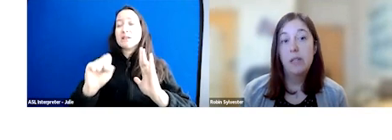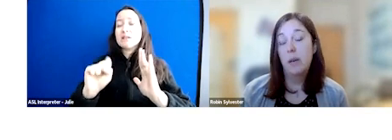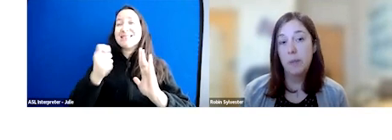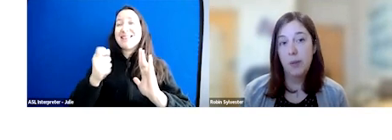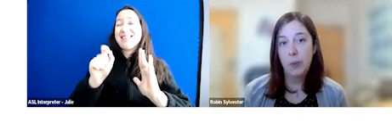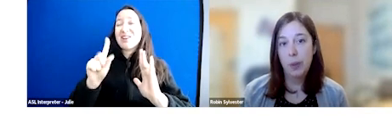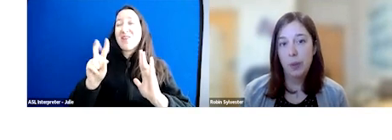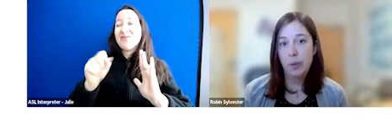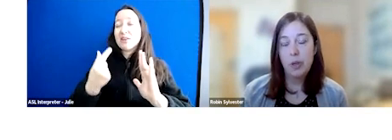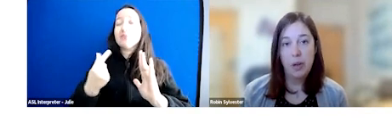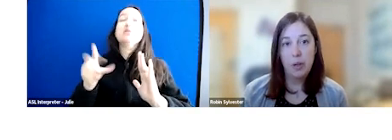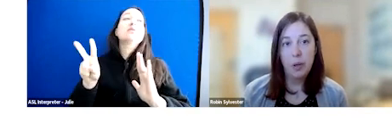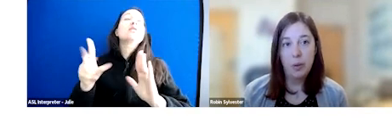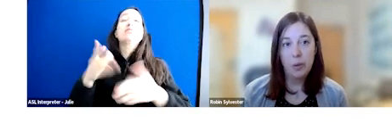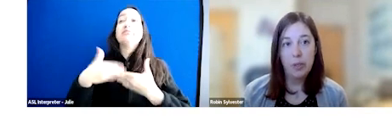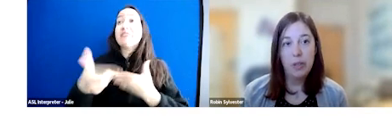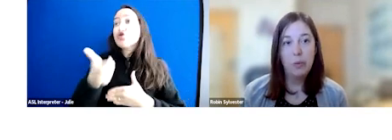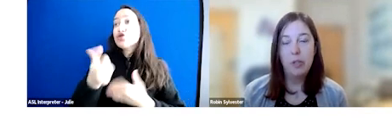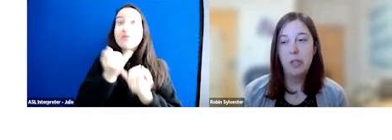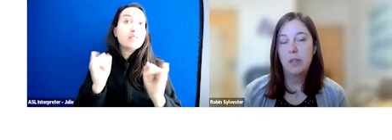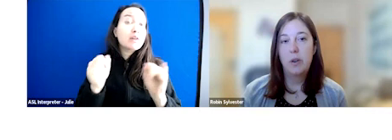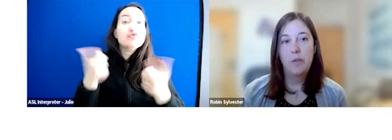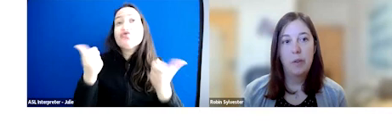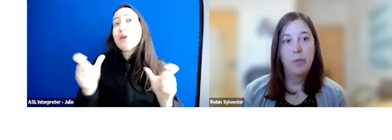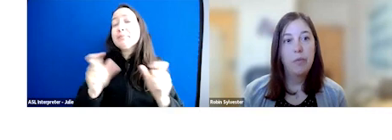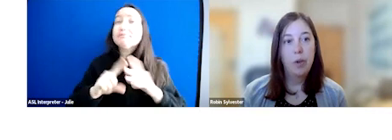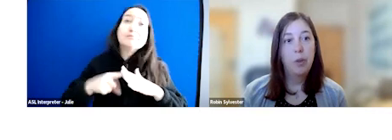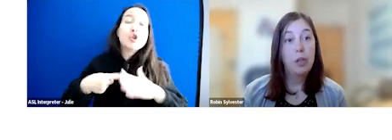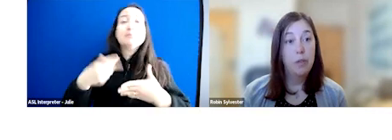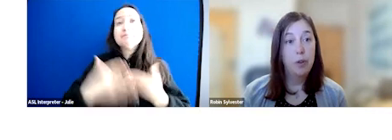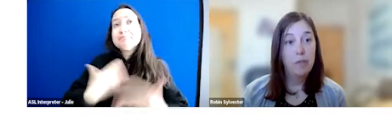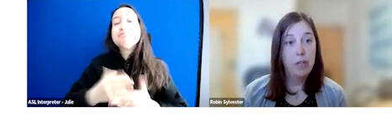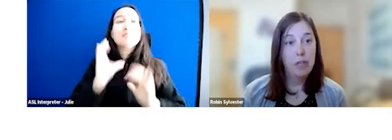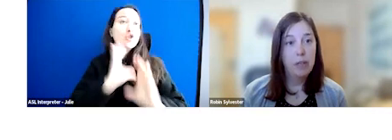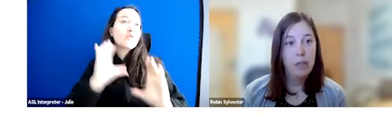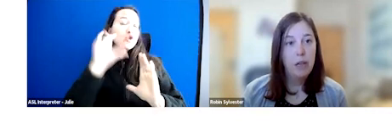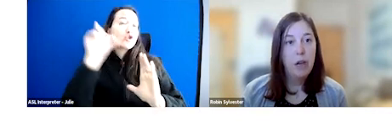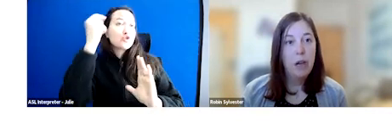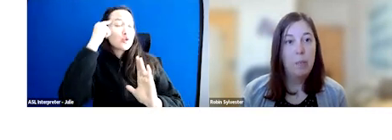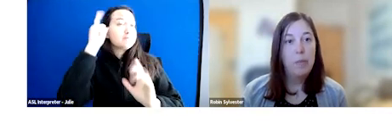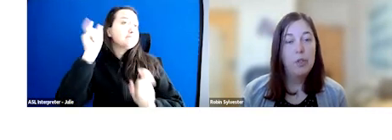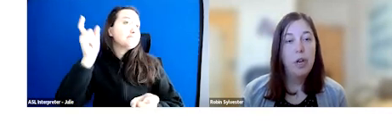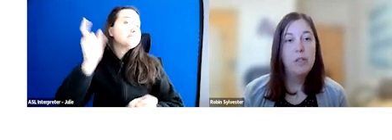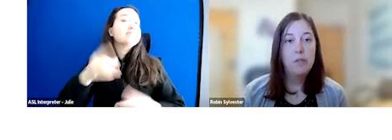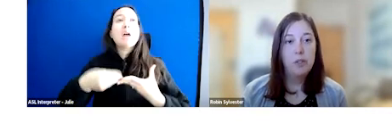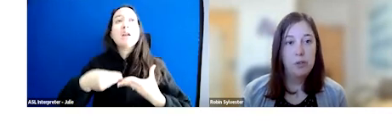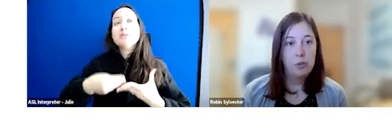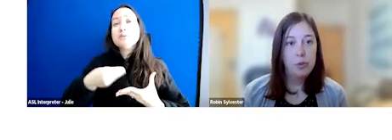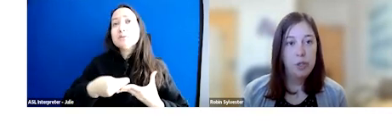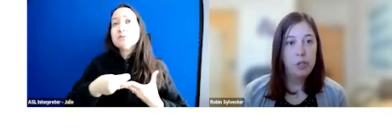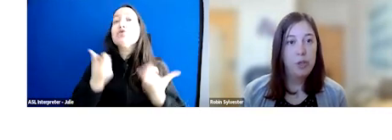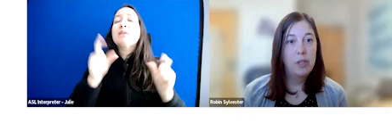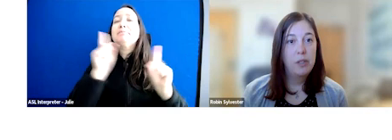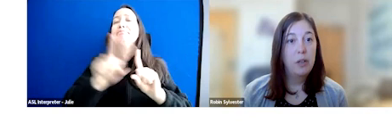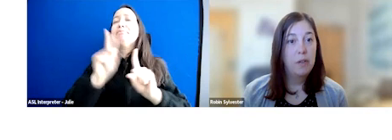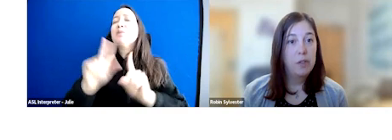some next steps that you can try on your own in order to get started for looking for grant funding. Try the different search tools